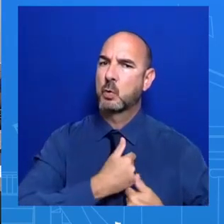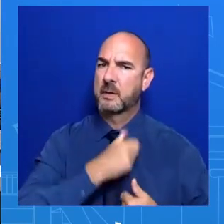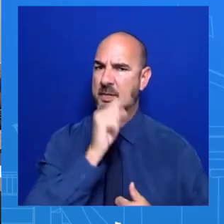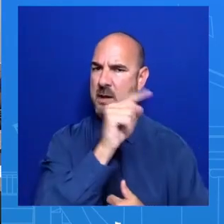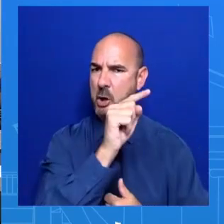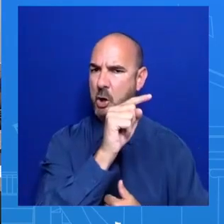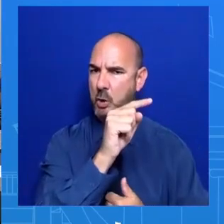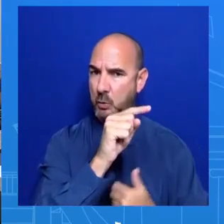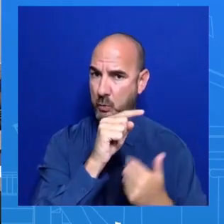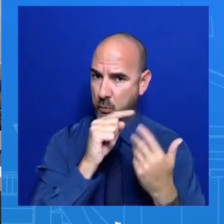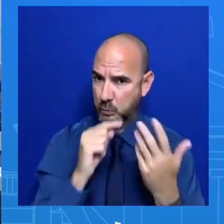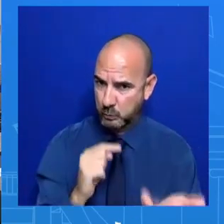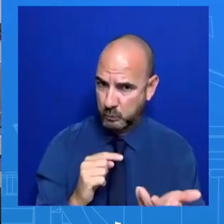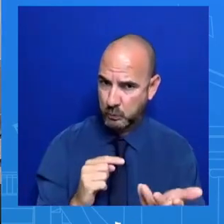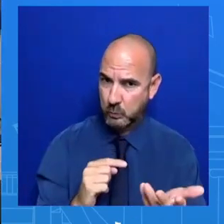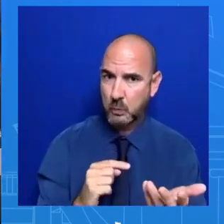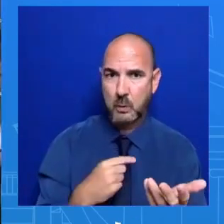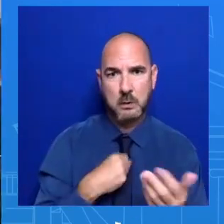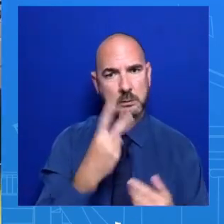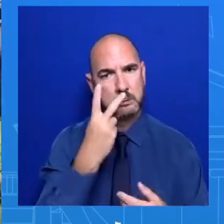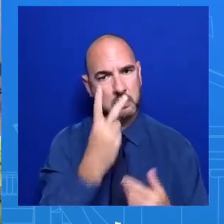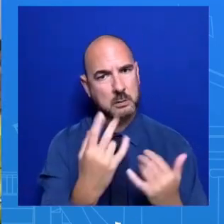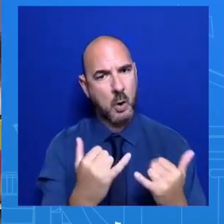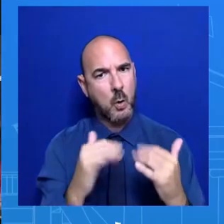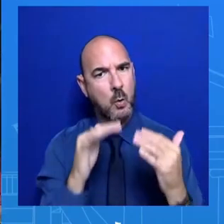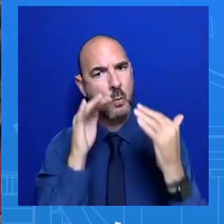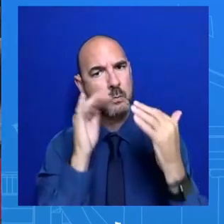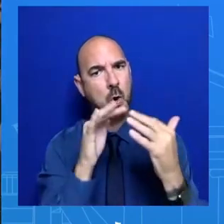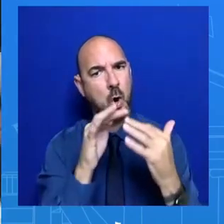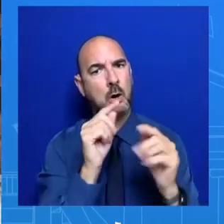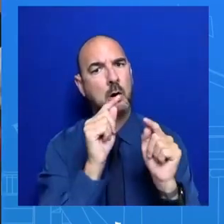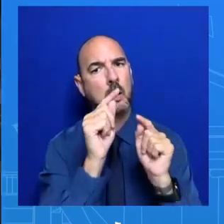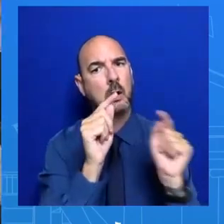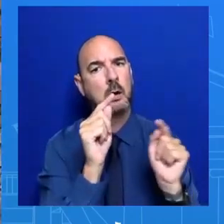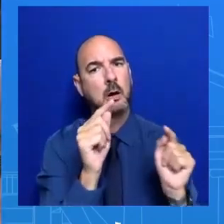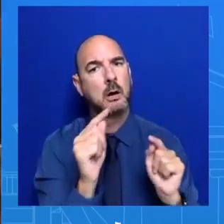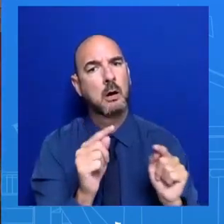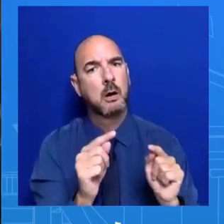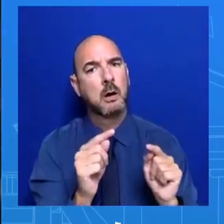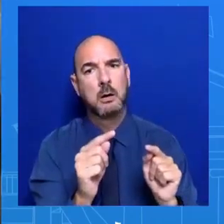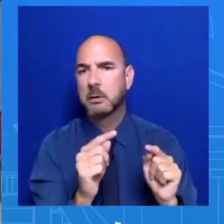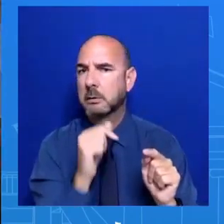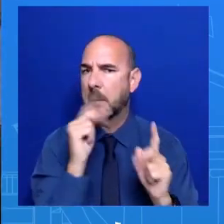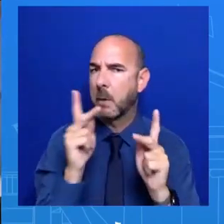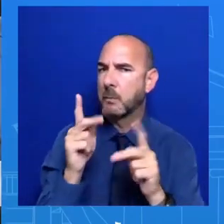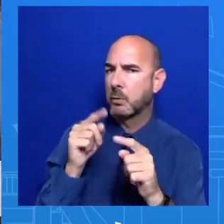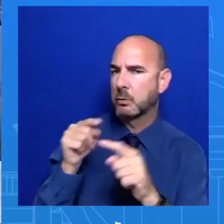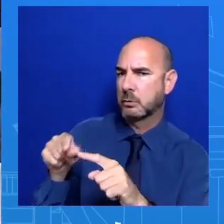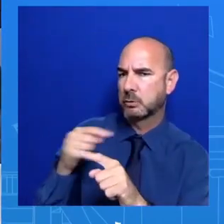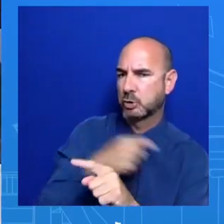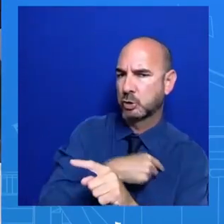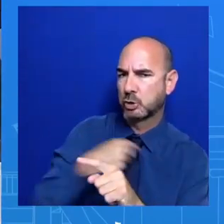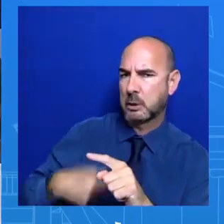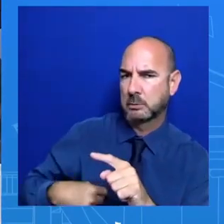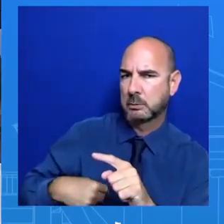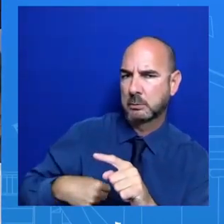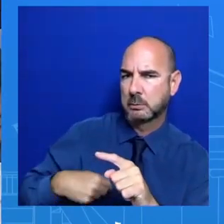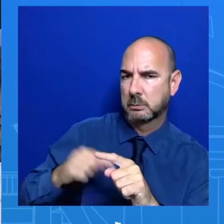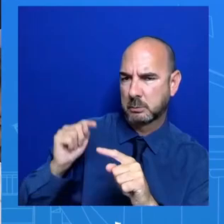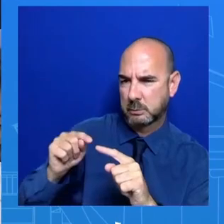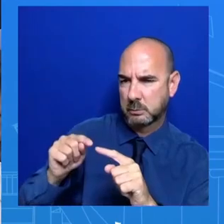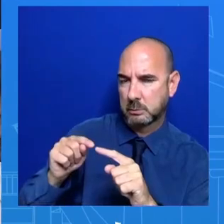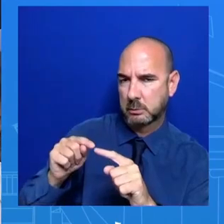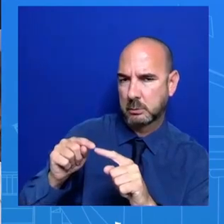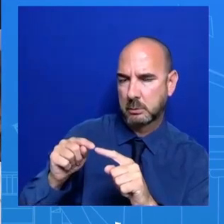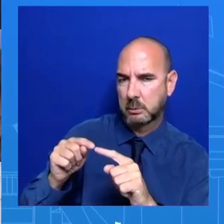there's great concern on what China is doing in the region, and there's been reports that there are U.S. military in Taiwan for the first time